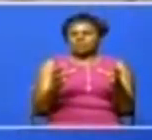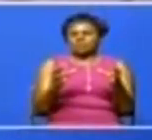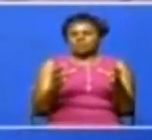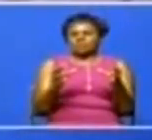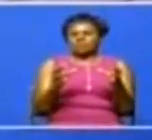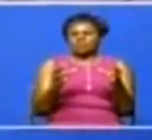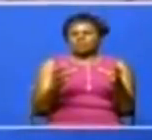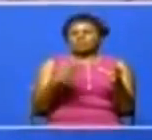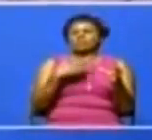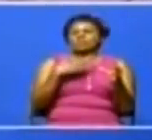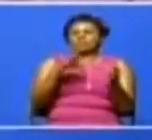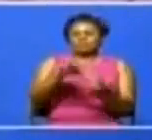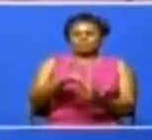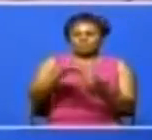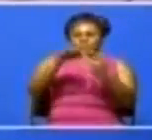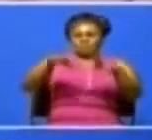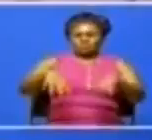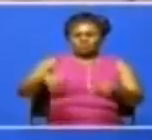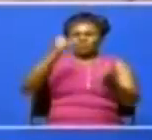tukichaa chaguliwa, tunachukua ofisi.